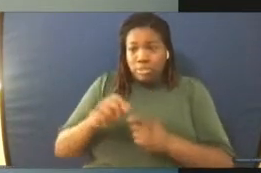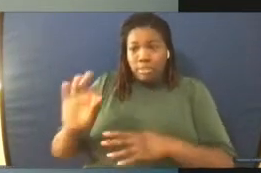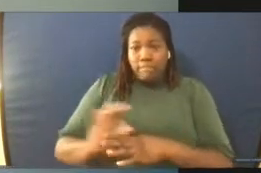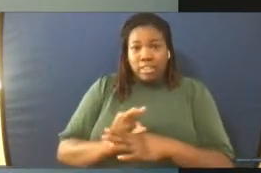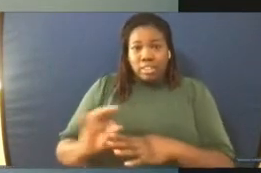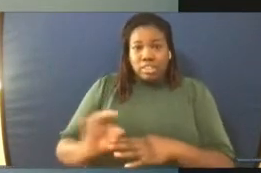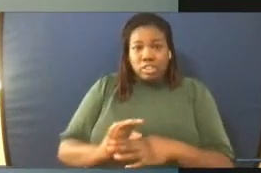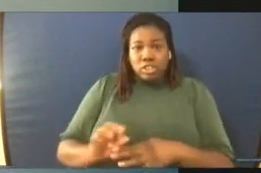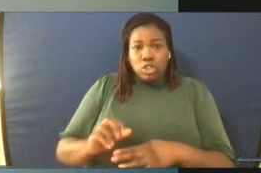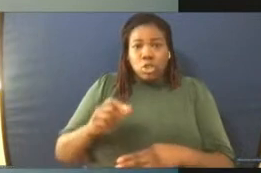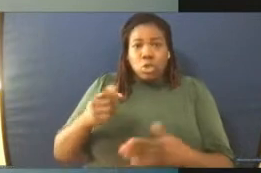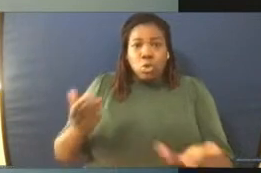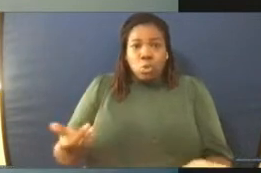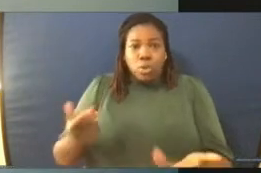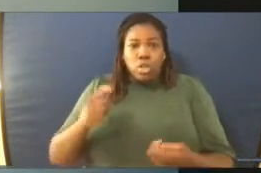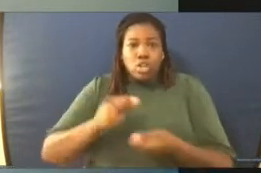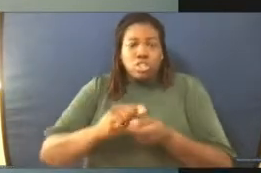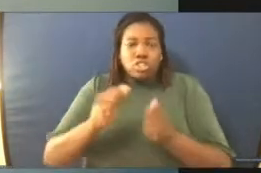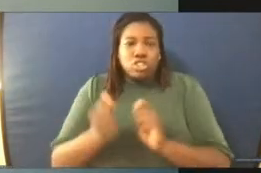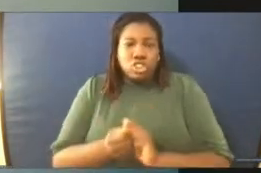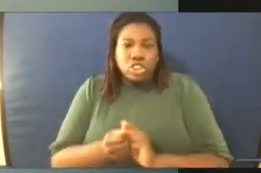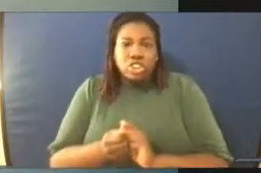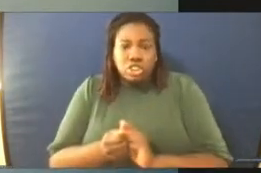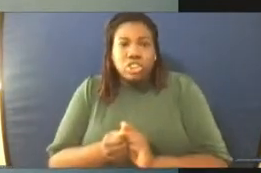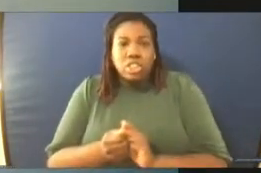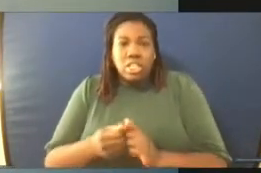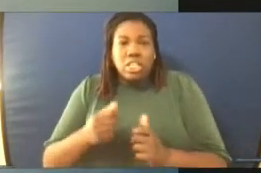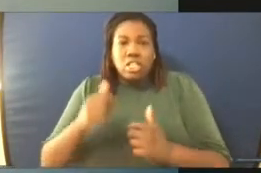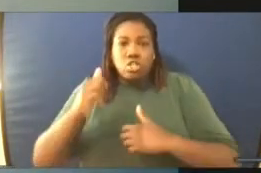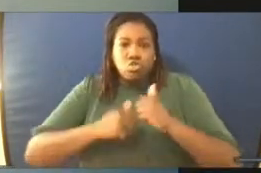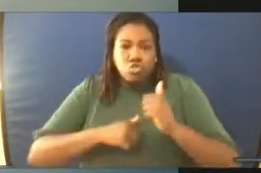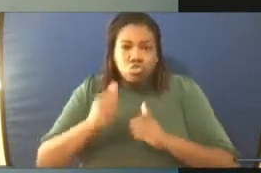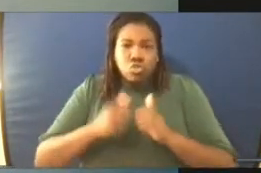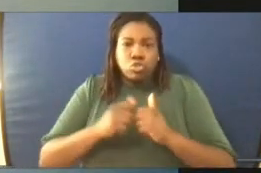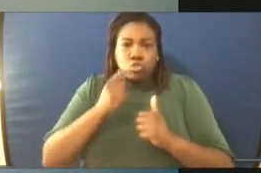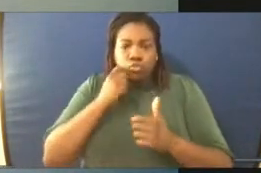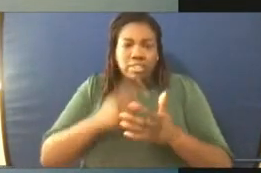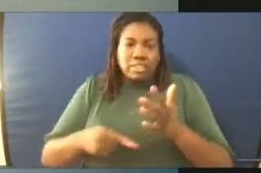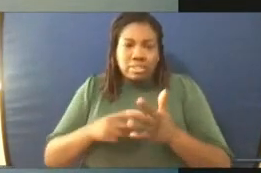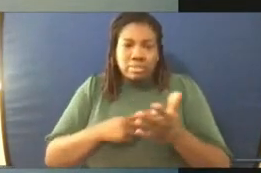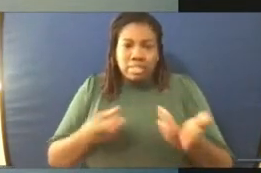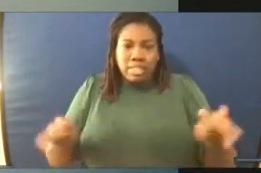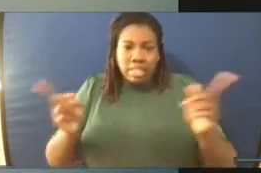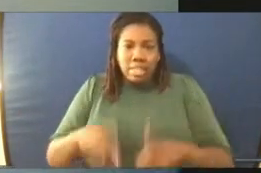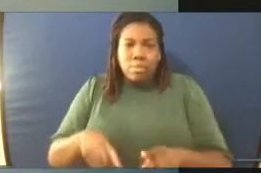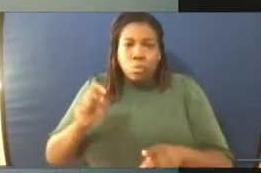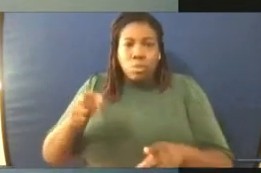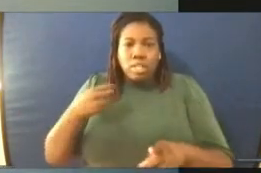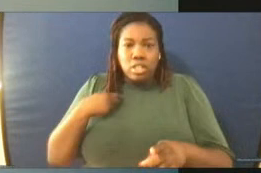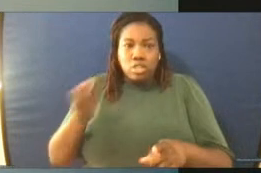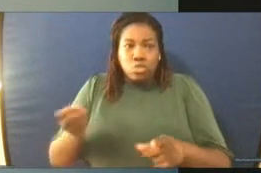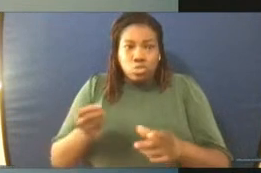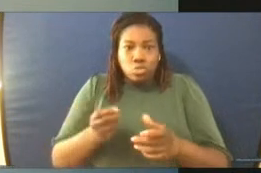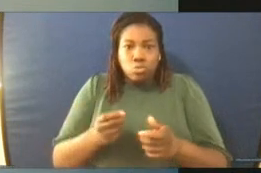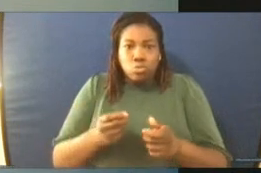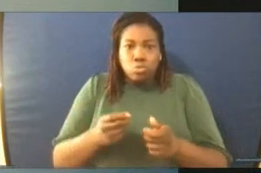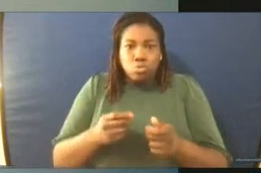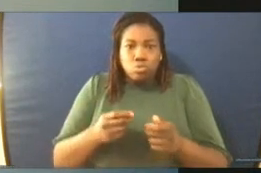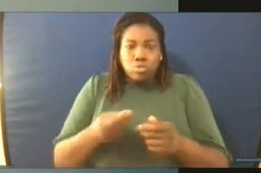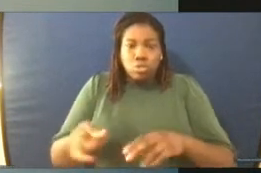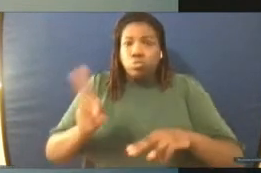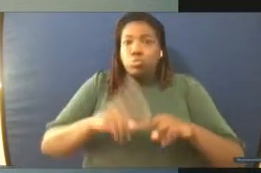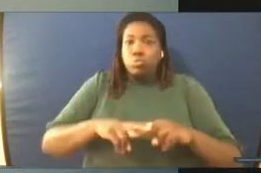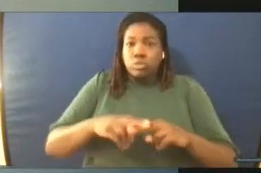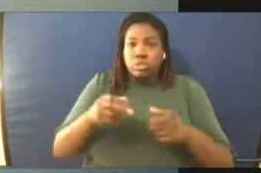of reifying the structural racism that exists, right? So yes, we need to expand those opportunities, but we also need to